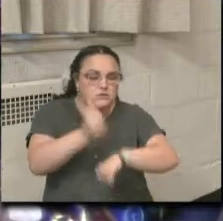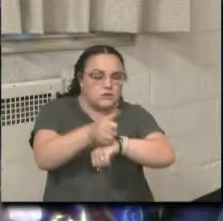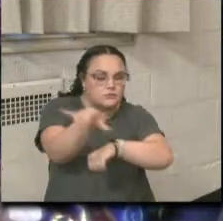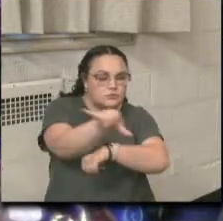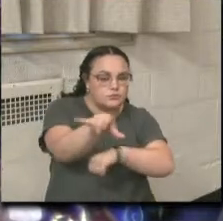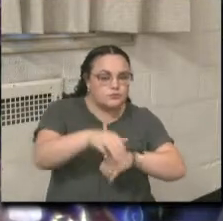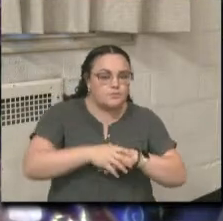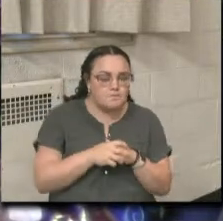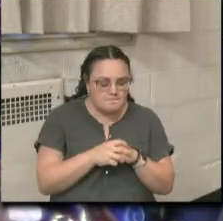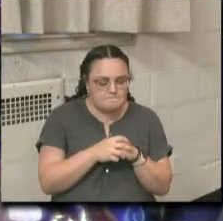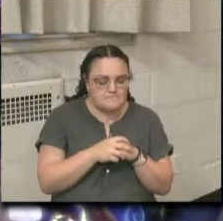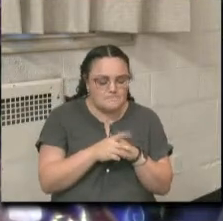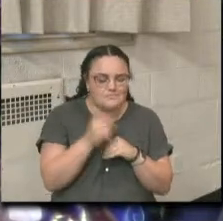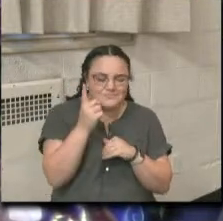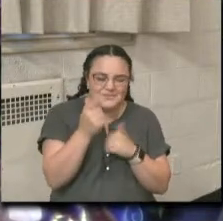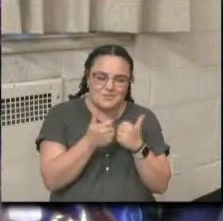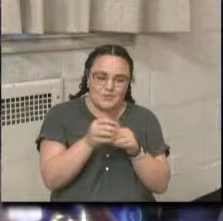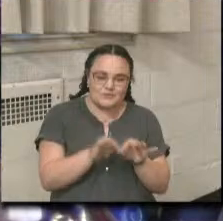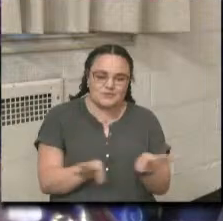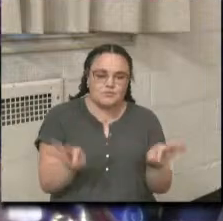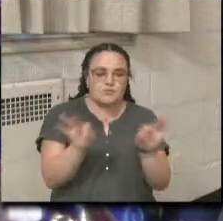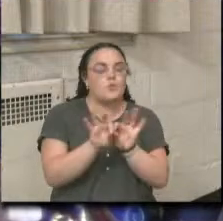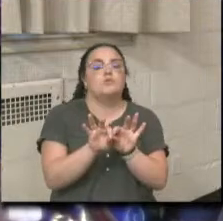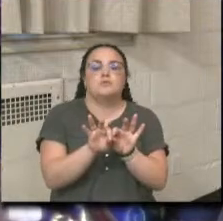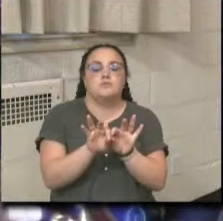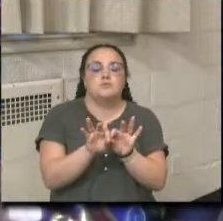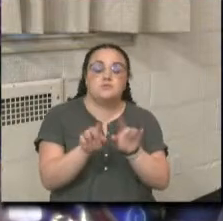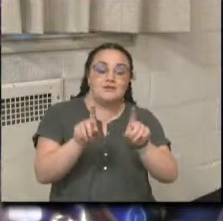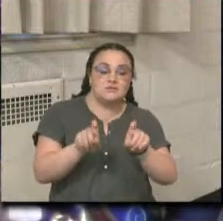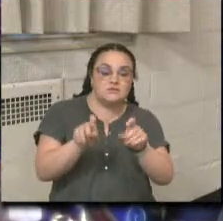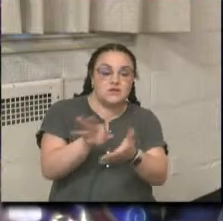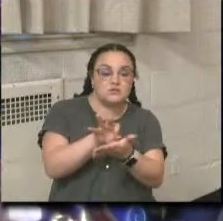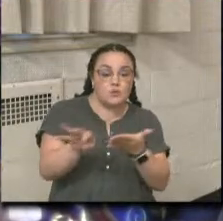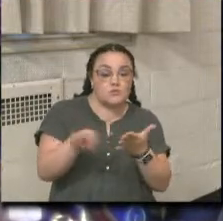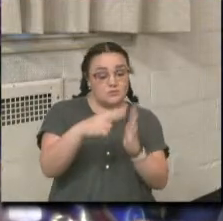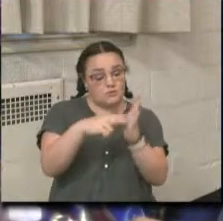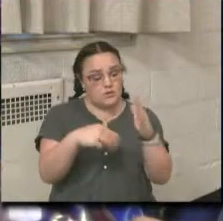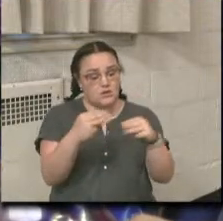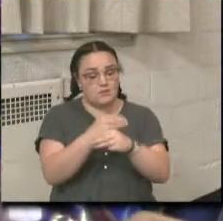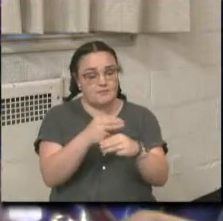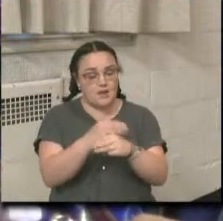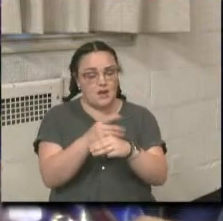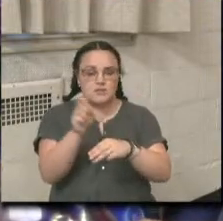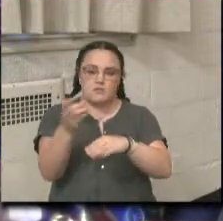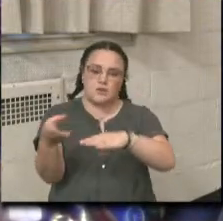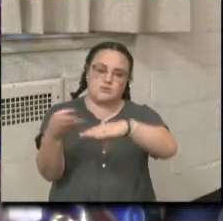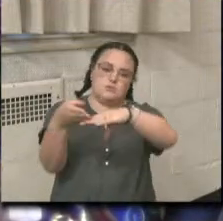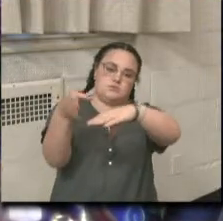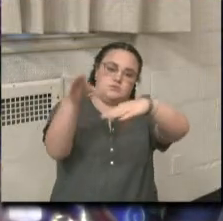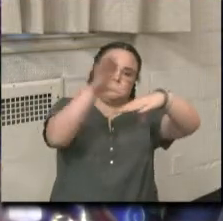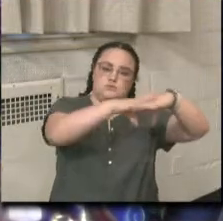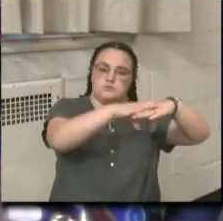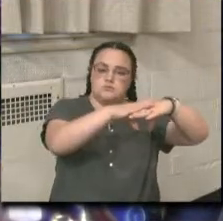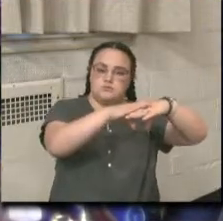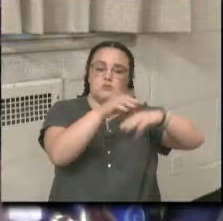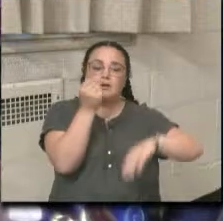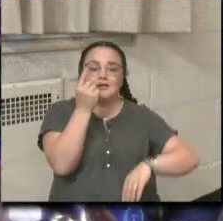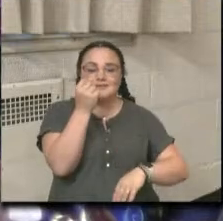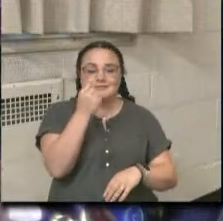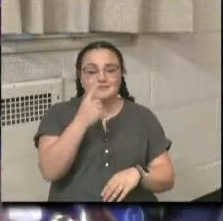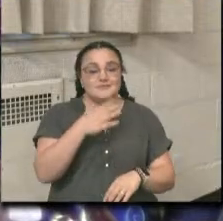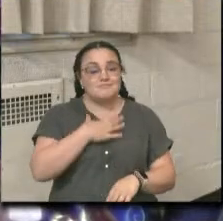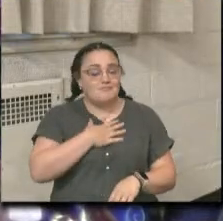And the most important thing, let's raise these test scores in reading and math. It's time. As a mother of my